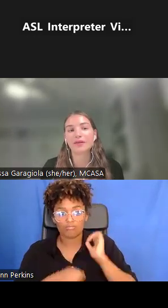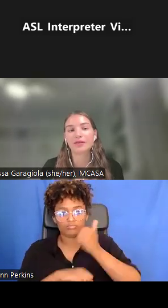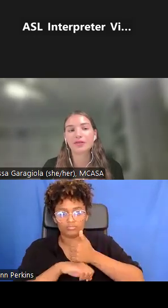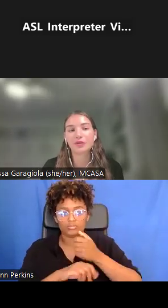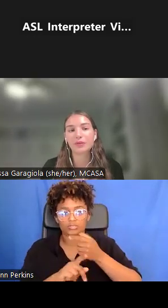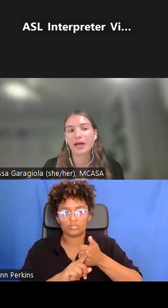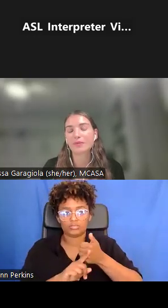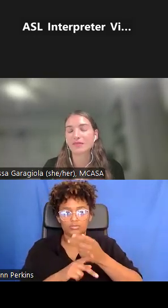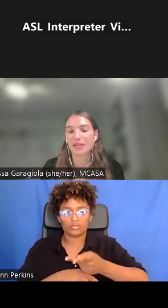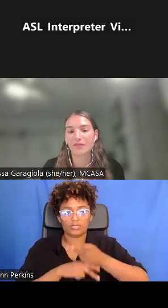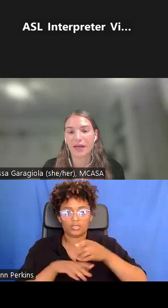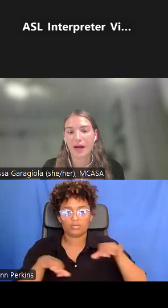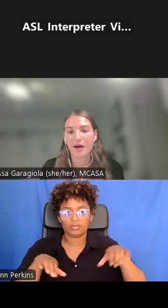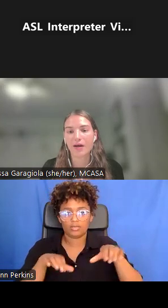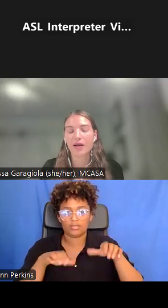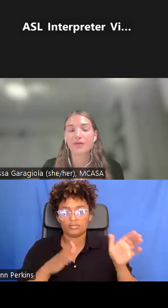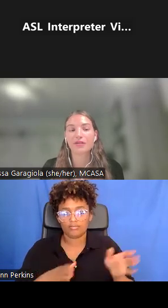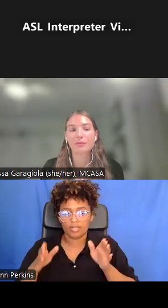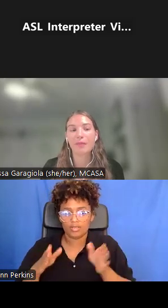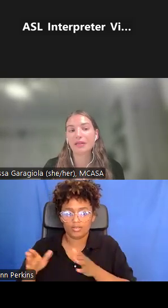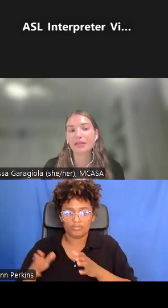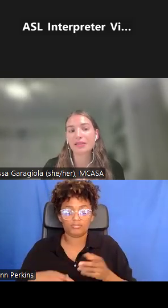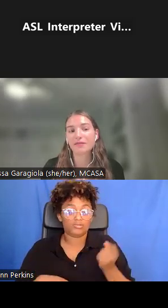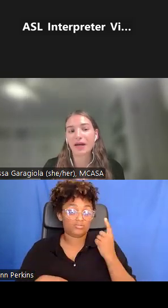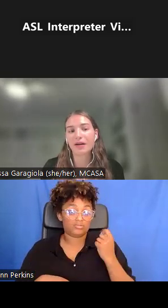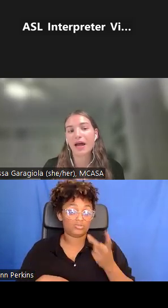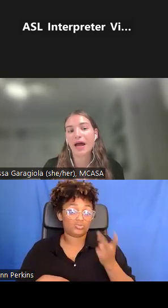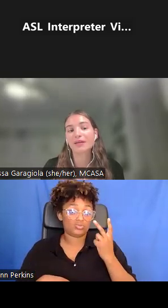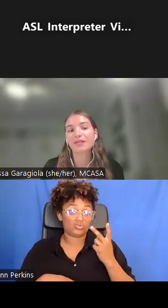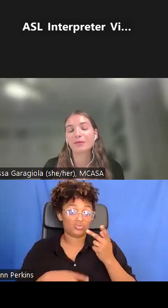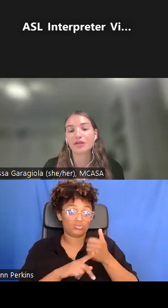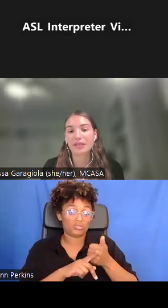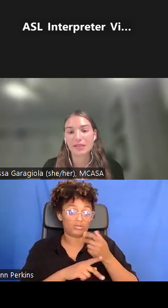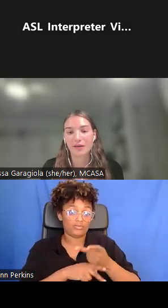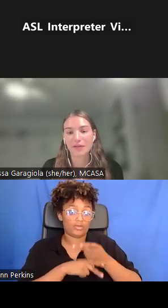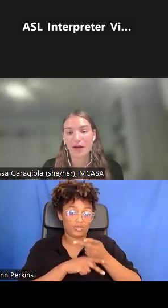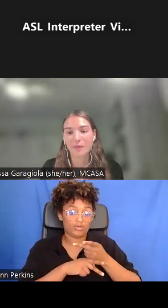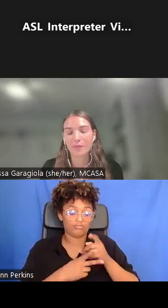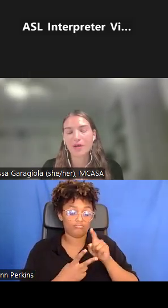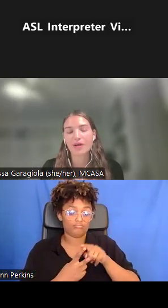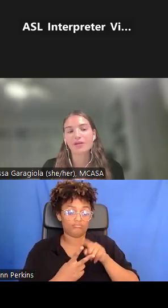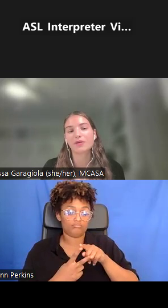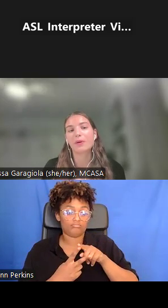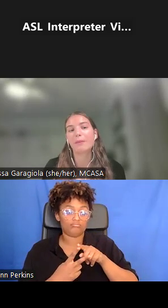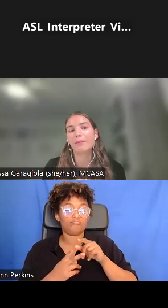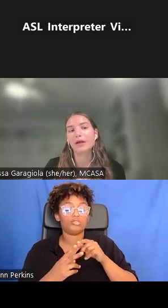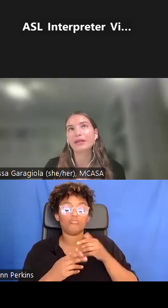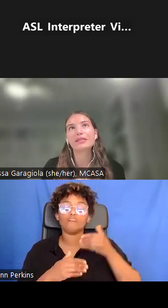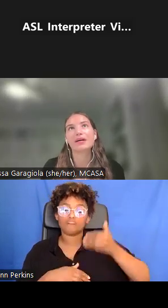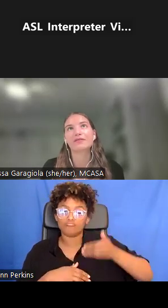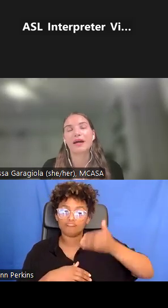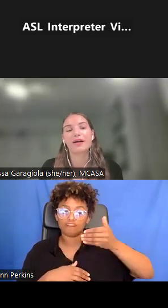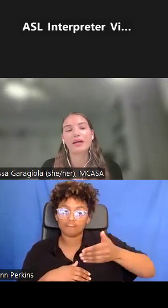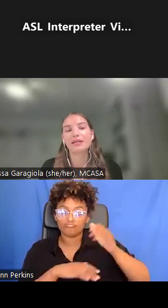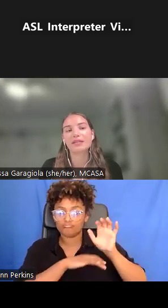highlight here that there's two types of self-care. There's maintenance self-care and emergency self-care. So